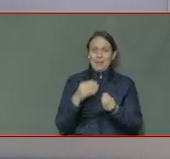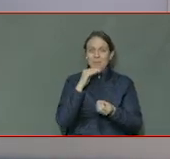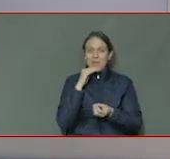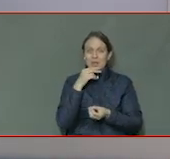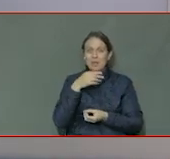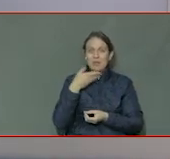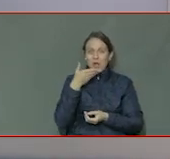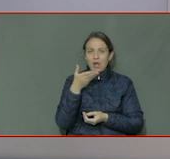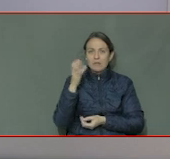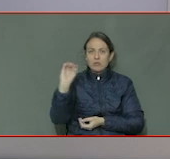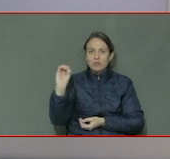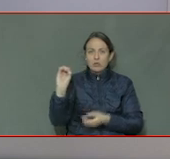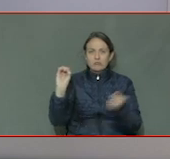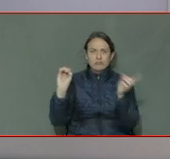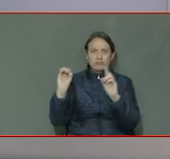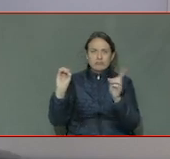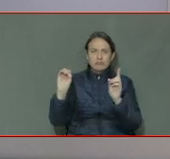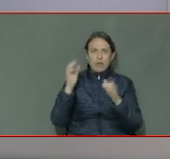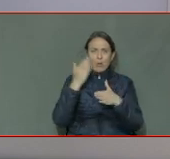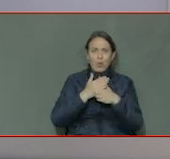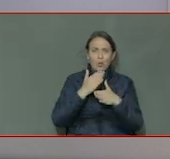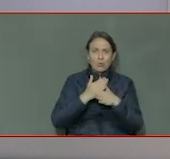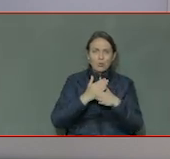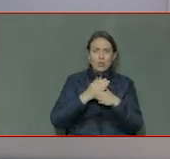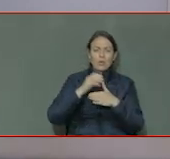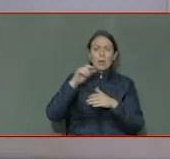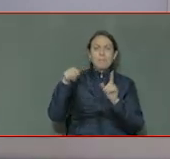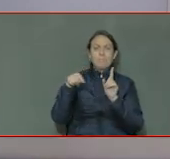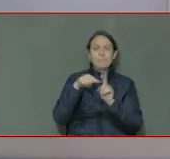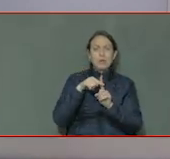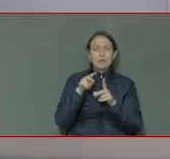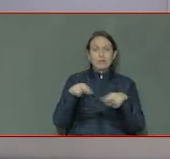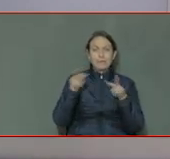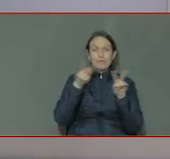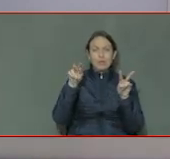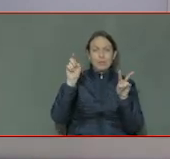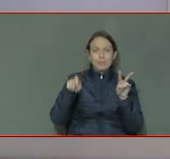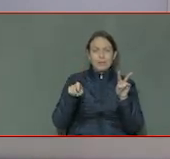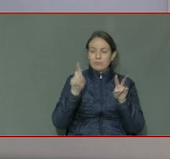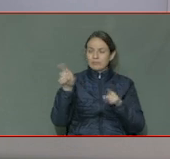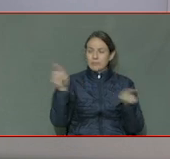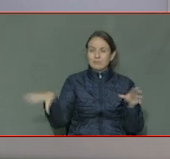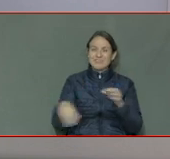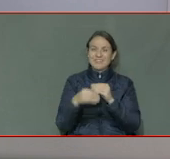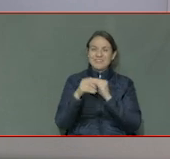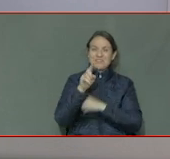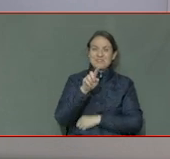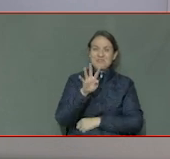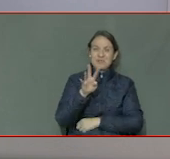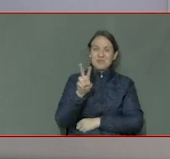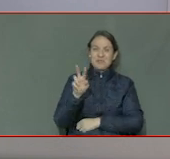0 because work done is a positive value. And this gives me